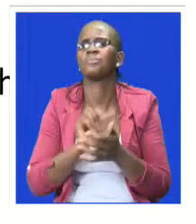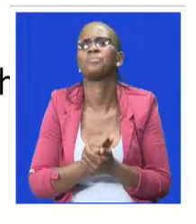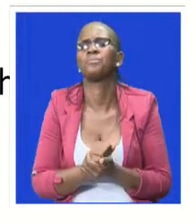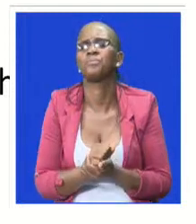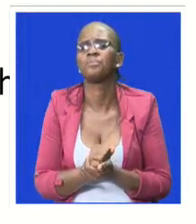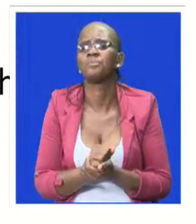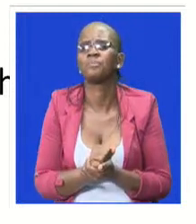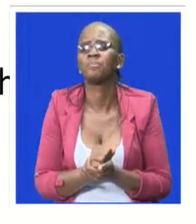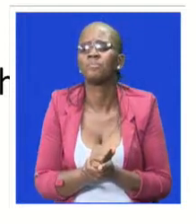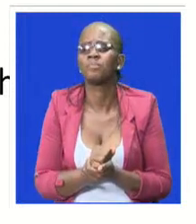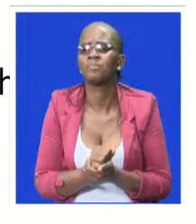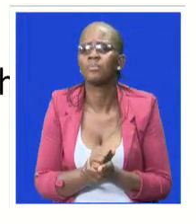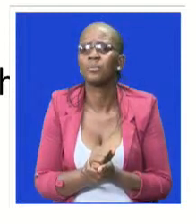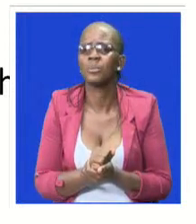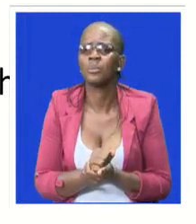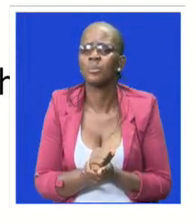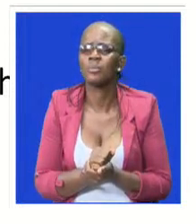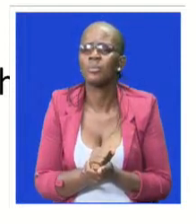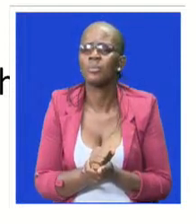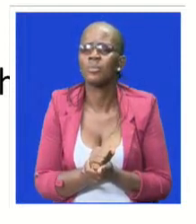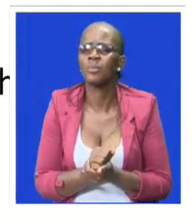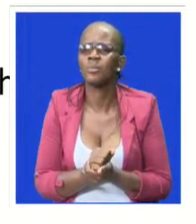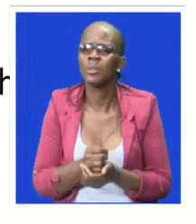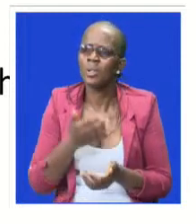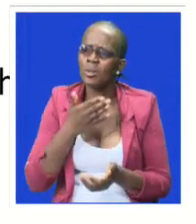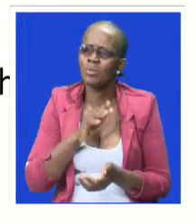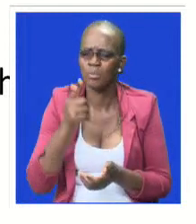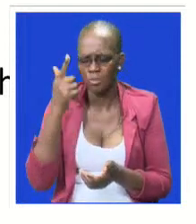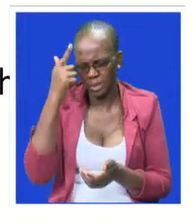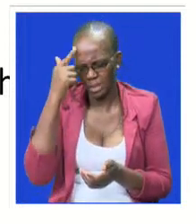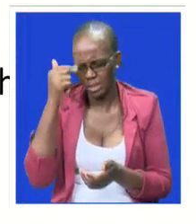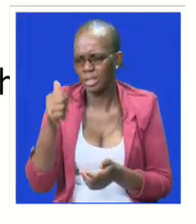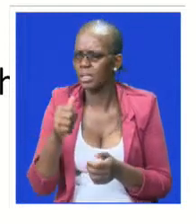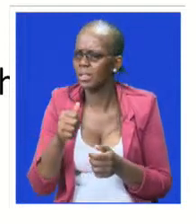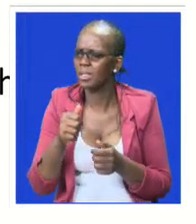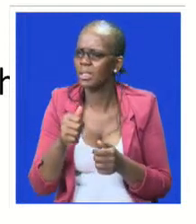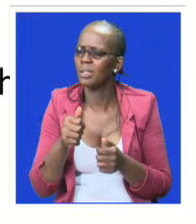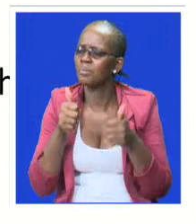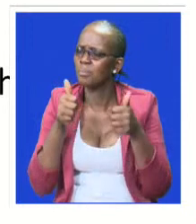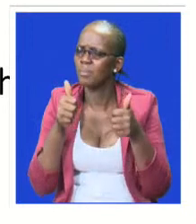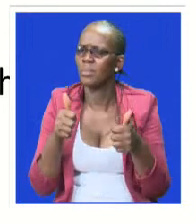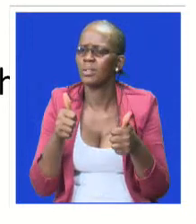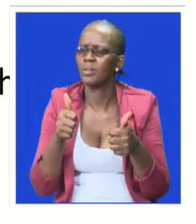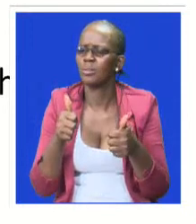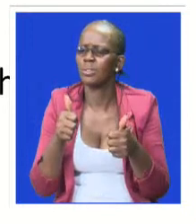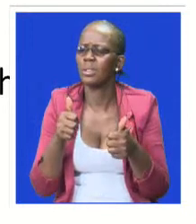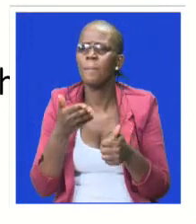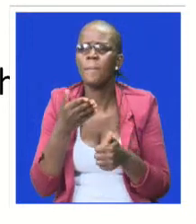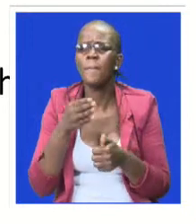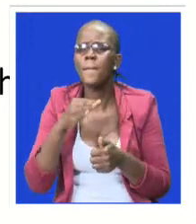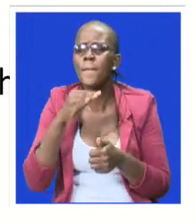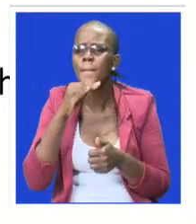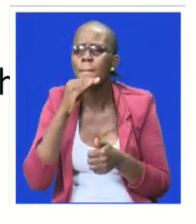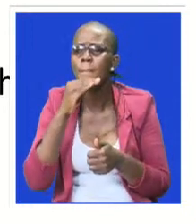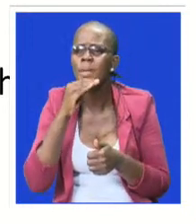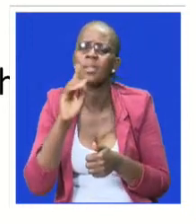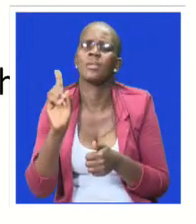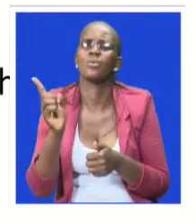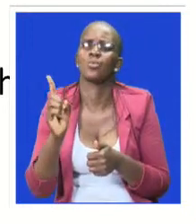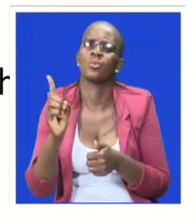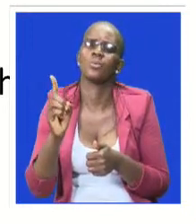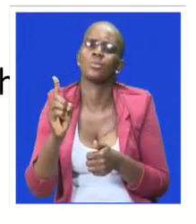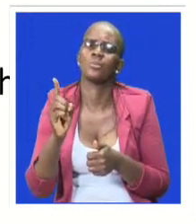mean when we are talking about the San and the Khoikhoi. And another thing that is very important